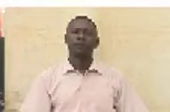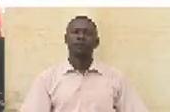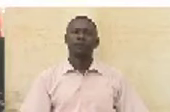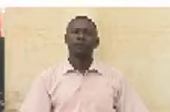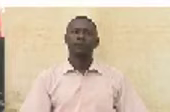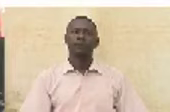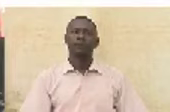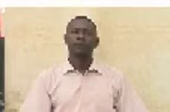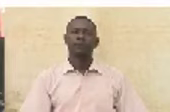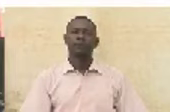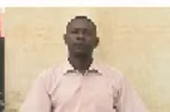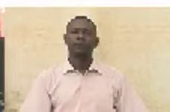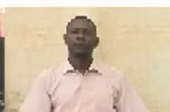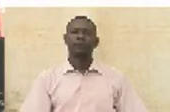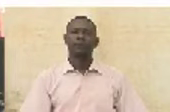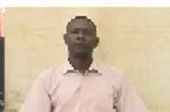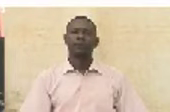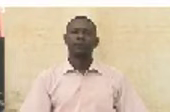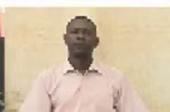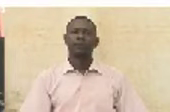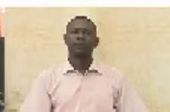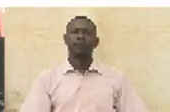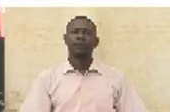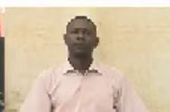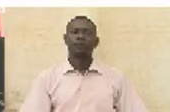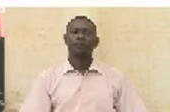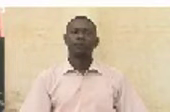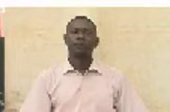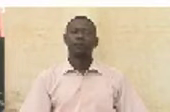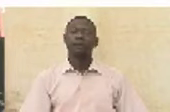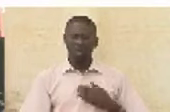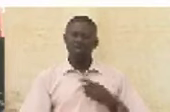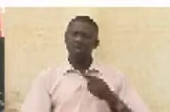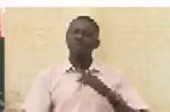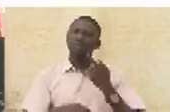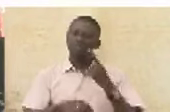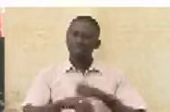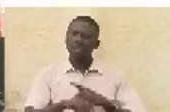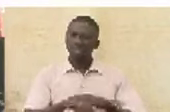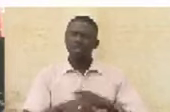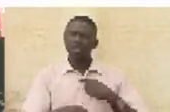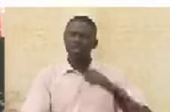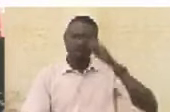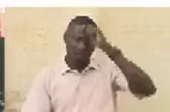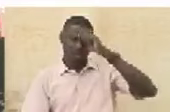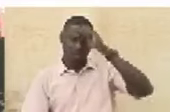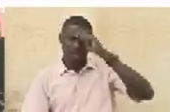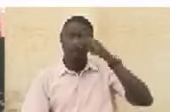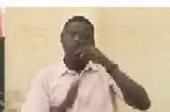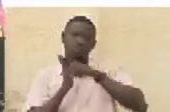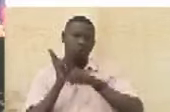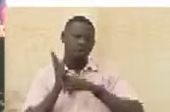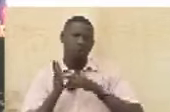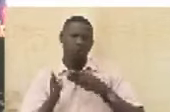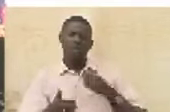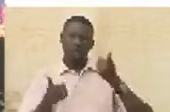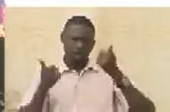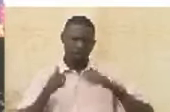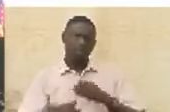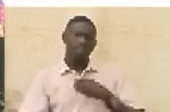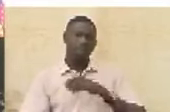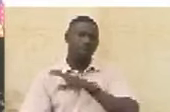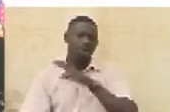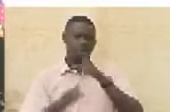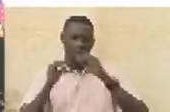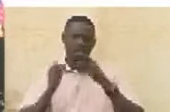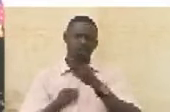yan ko nyambo ke tagi yan toltra o nyambo kunya tolba wala kono. Well, that was the naming ceremony which was taking place in my compound. And